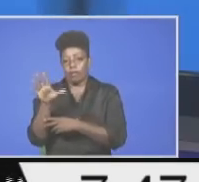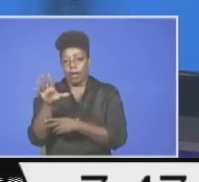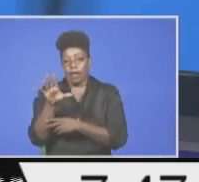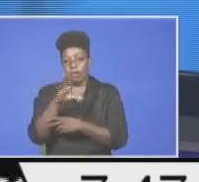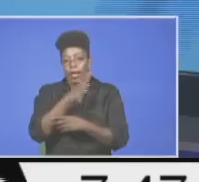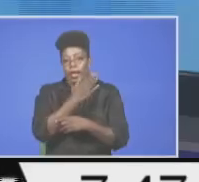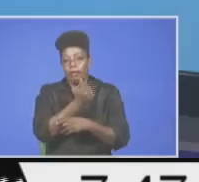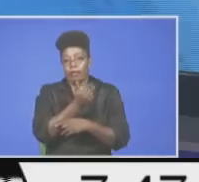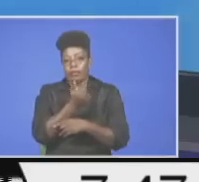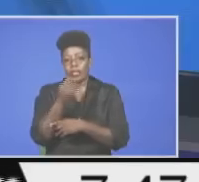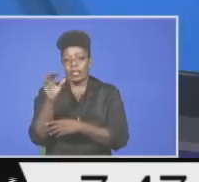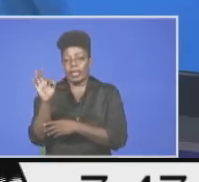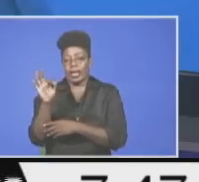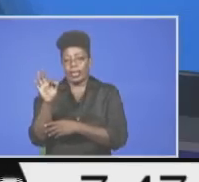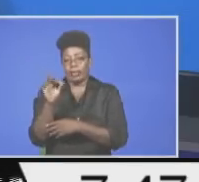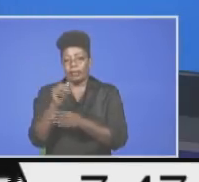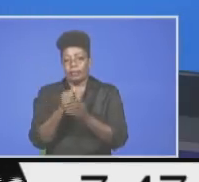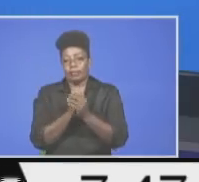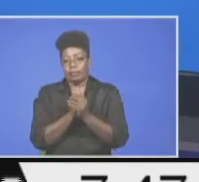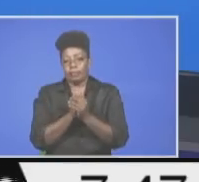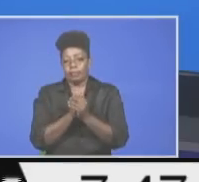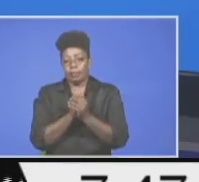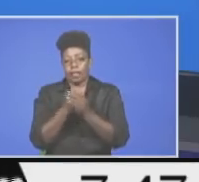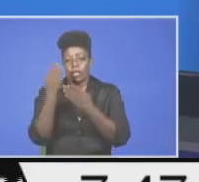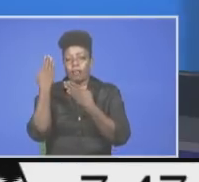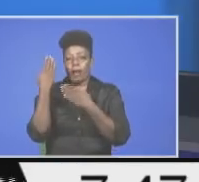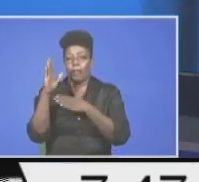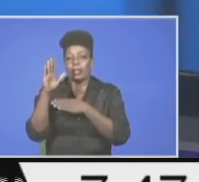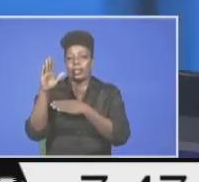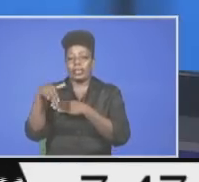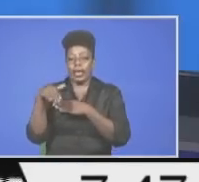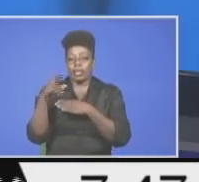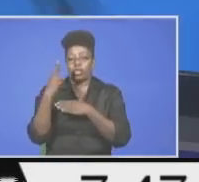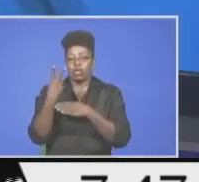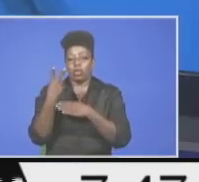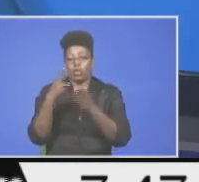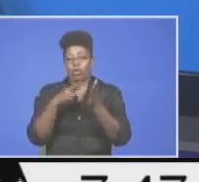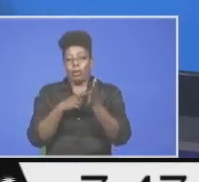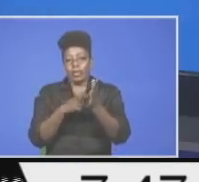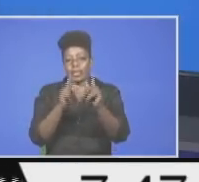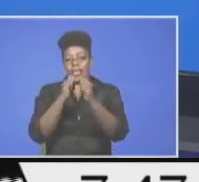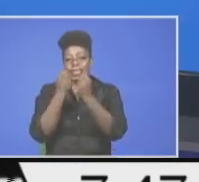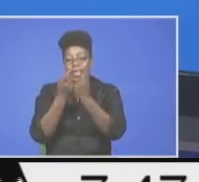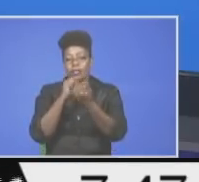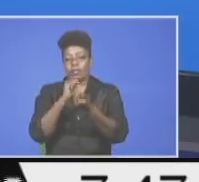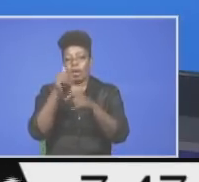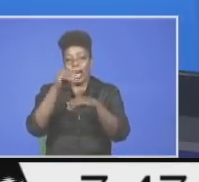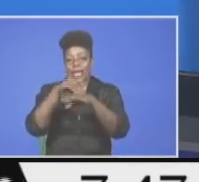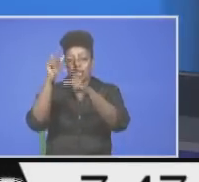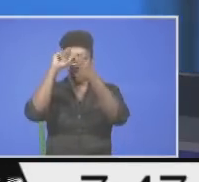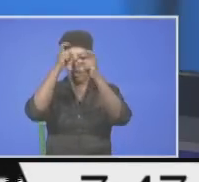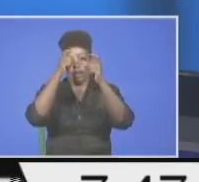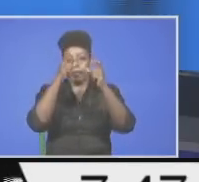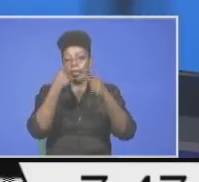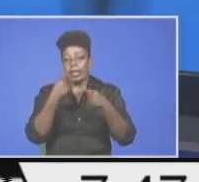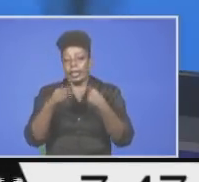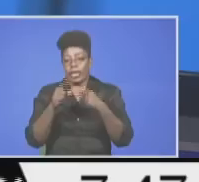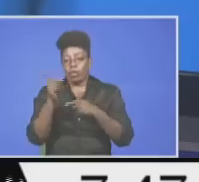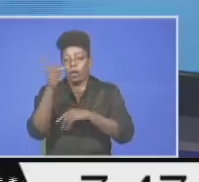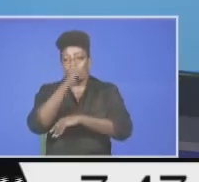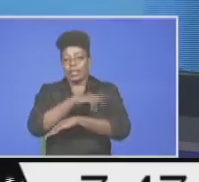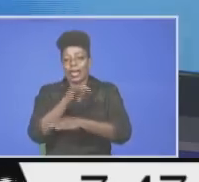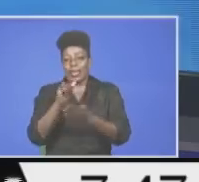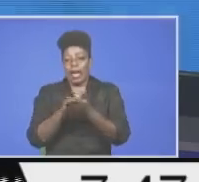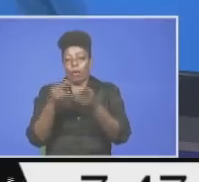and 15-9. The Bahamas has yet to be represented in a team sport at the Olympic Games. Hopefully one day that will